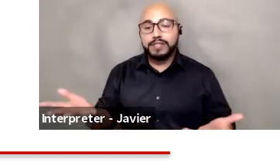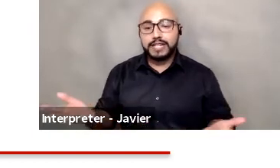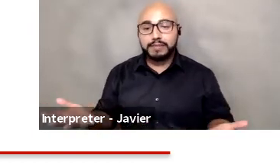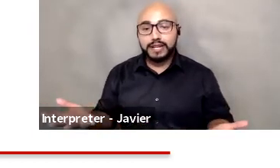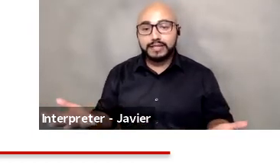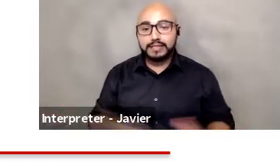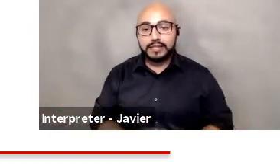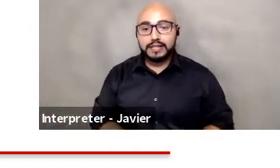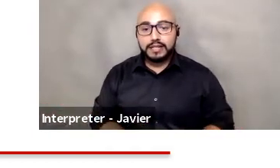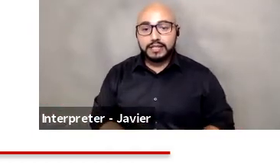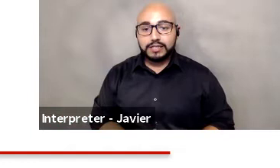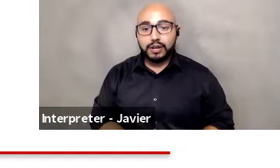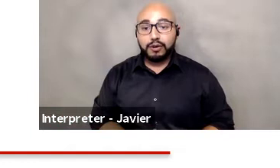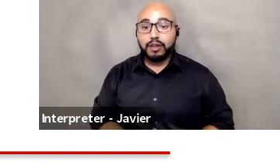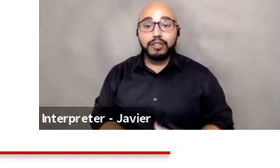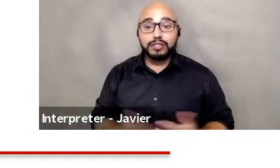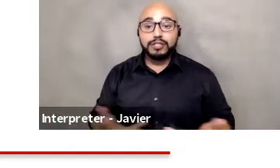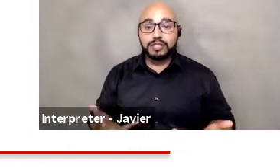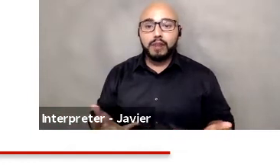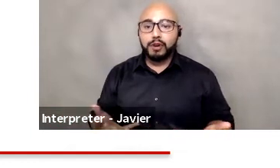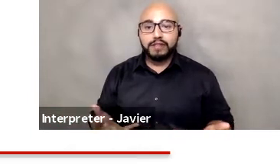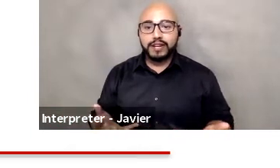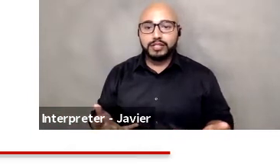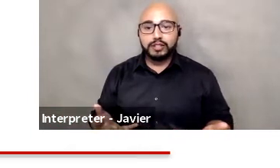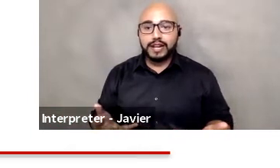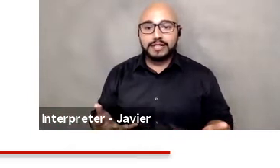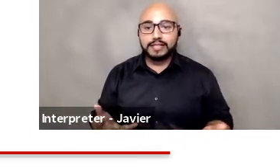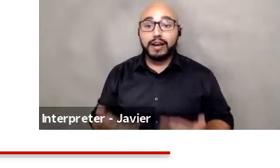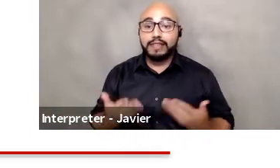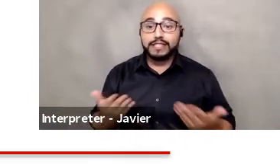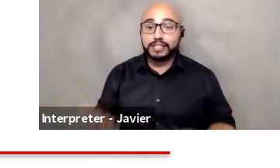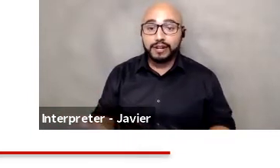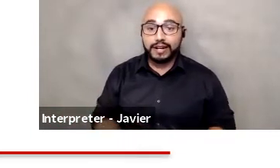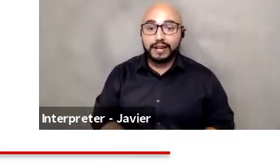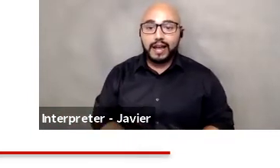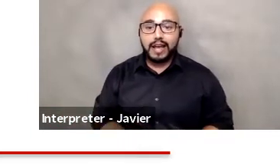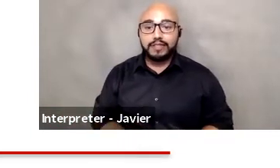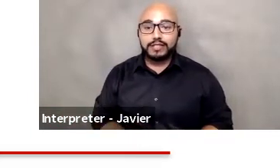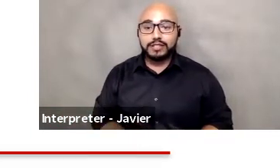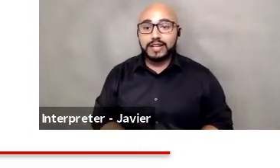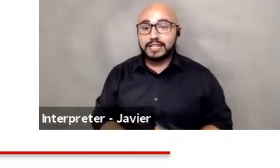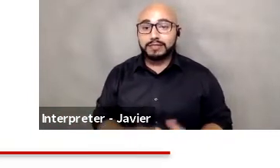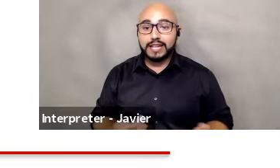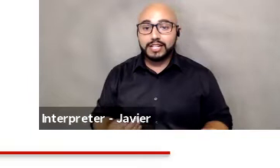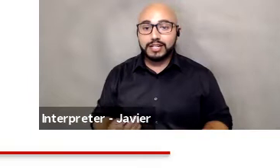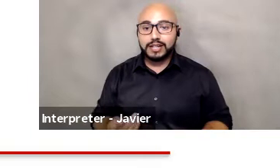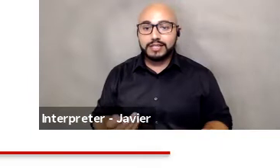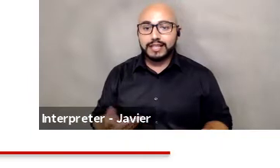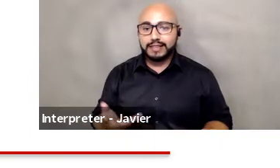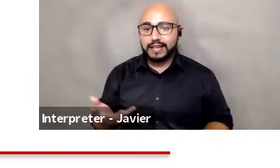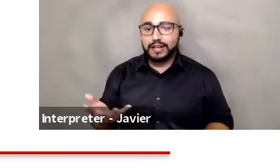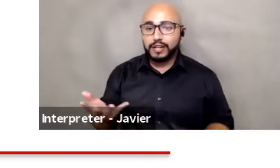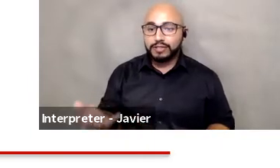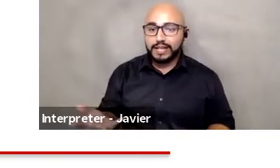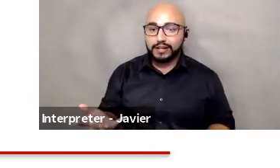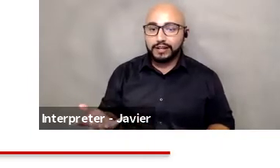are from DSPS. So those students are motivated to learn ASL, and that's great. And the student expectation is that